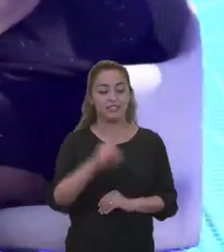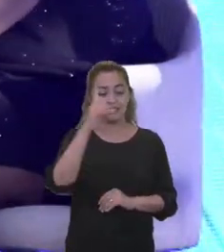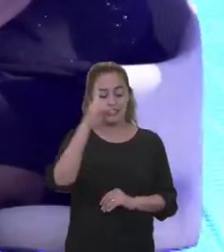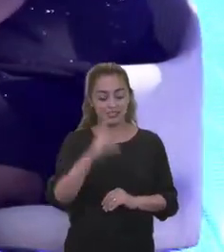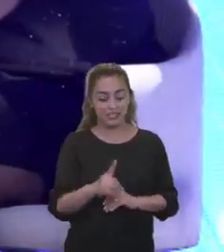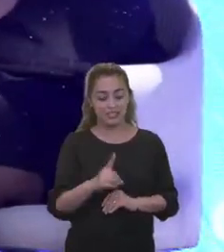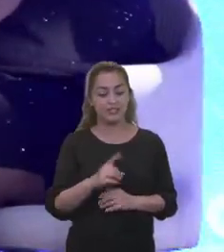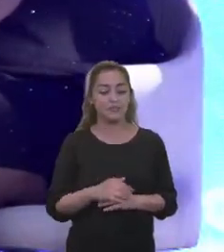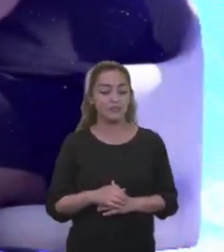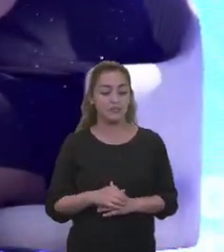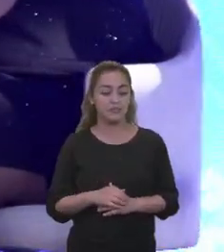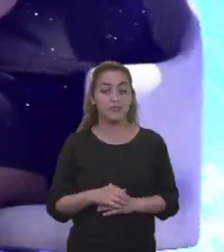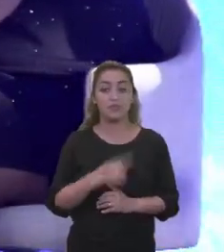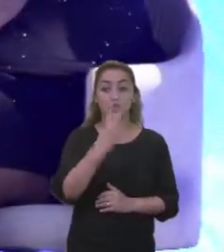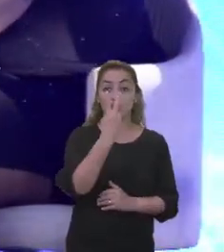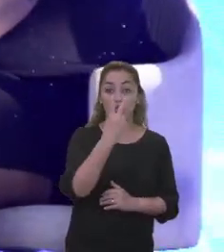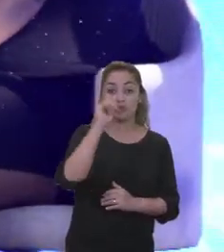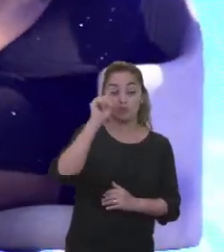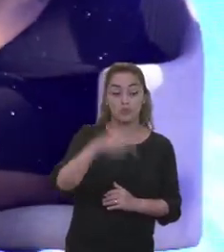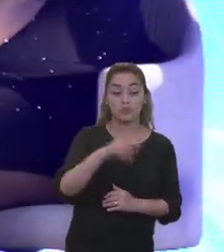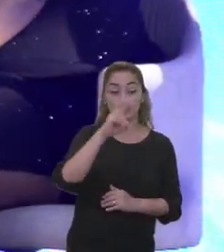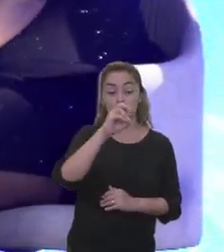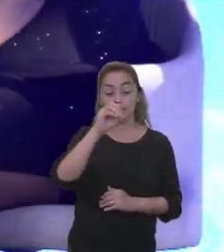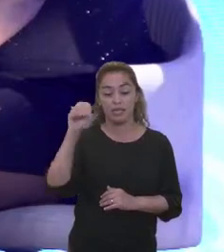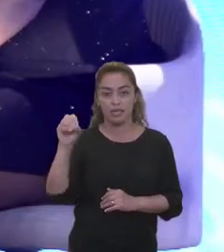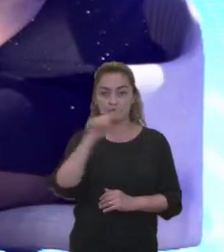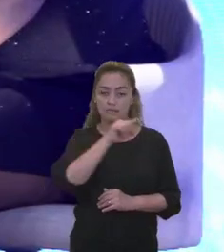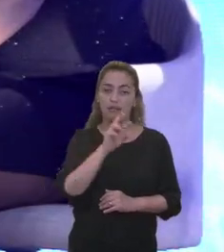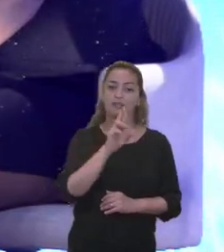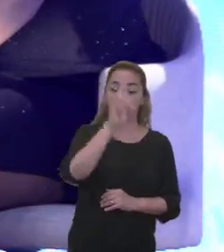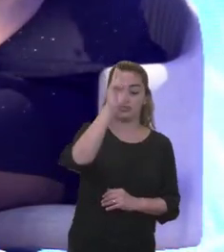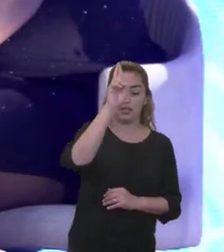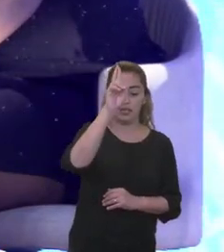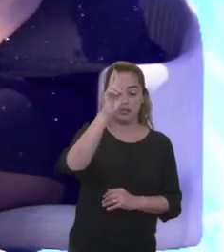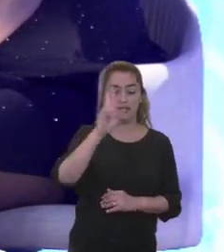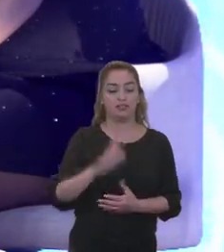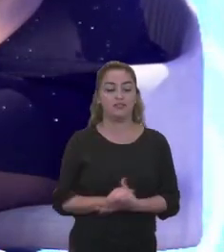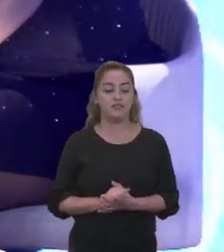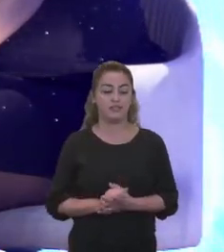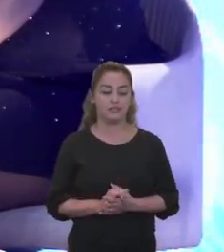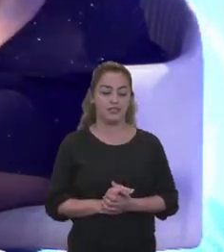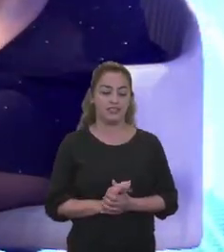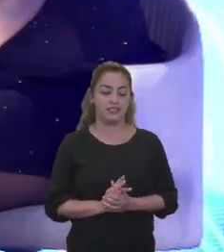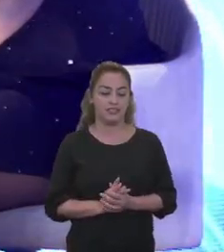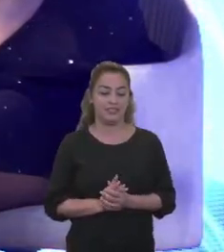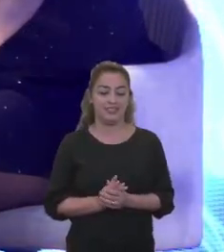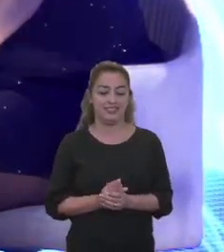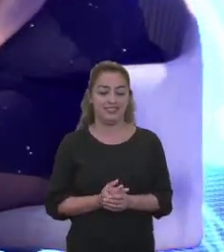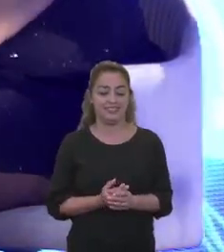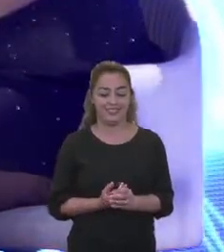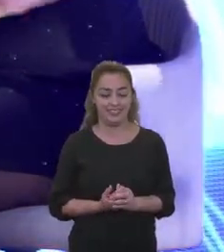Do you know how many people she rules over? 2,500 people under her command. Yeah.